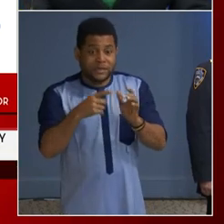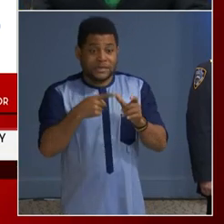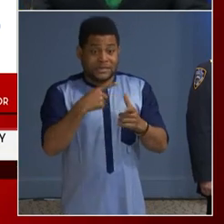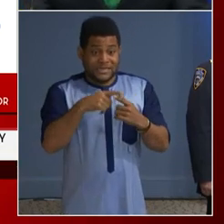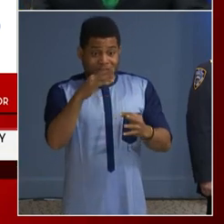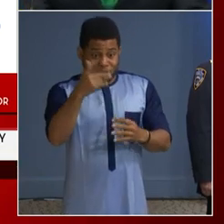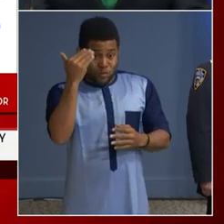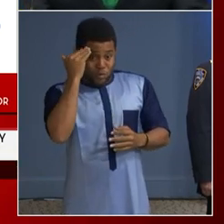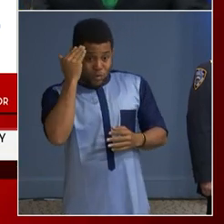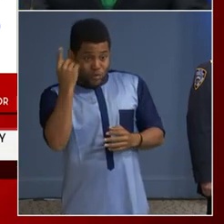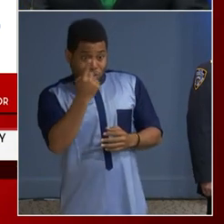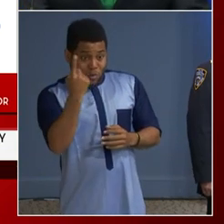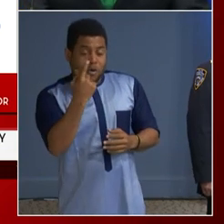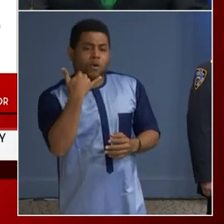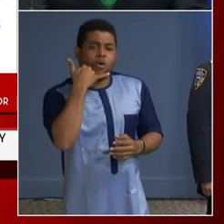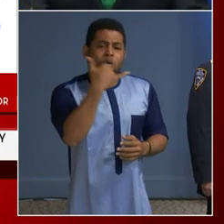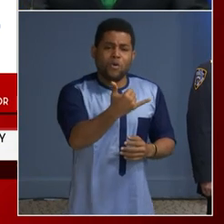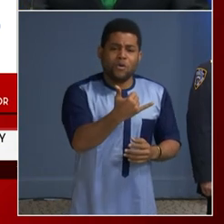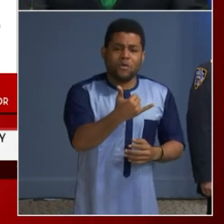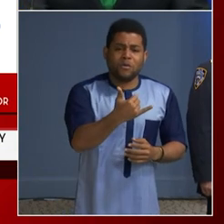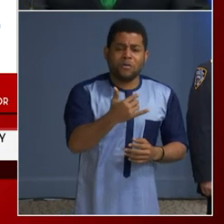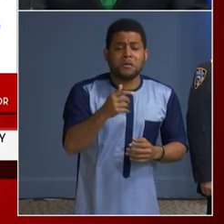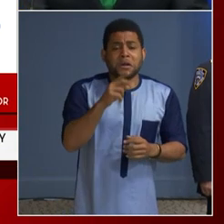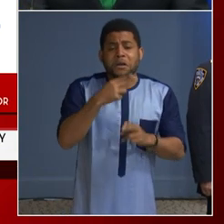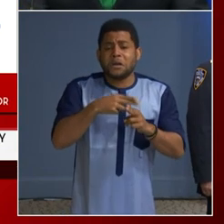us anonymously by calling